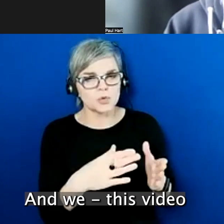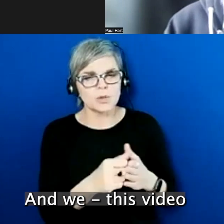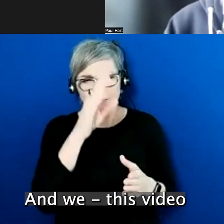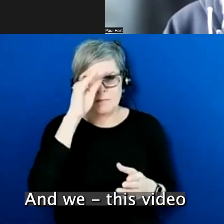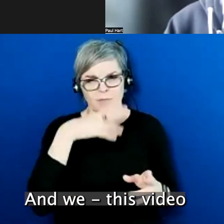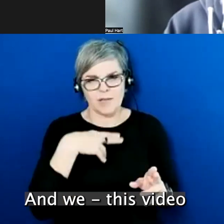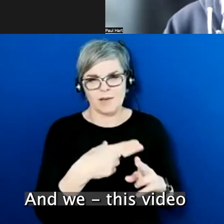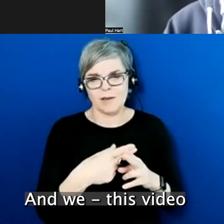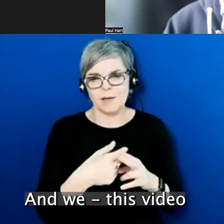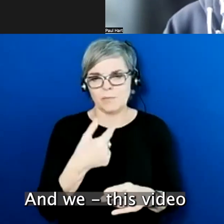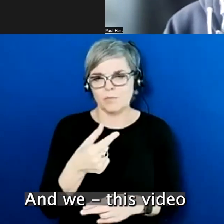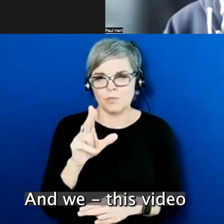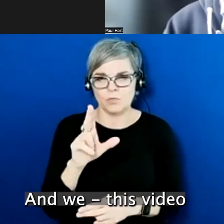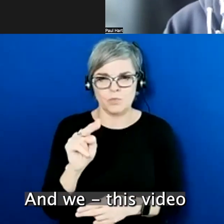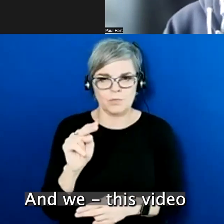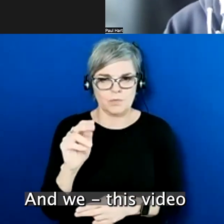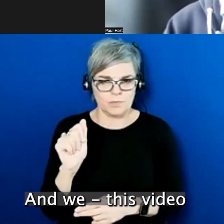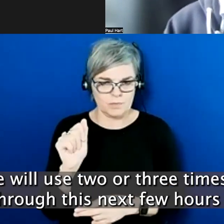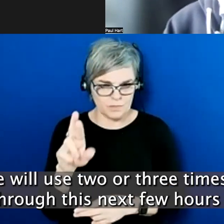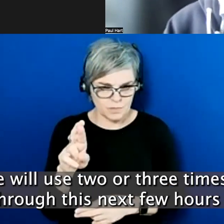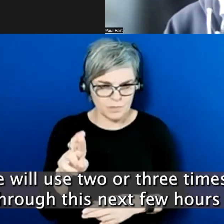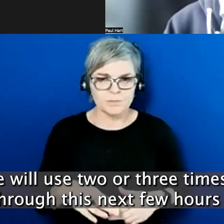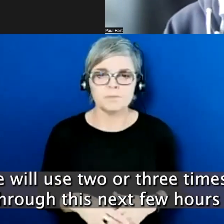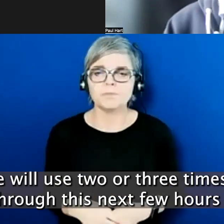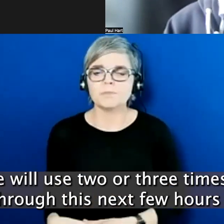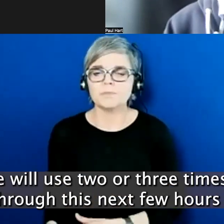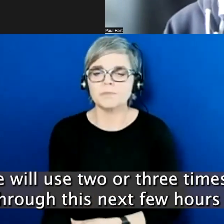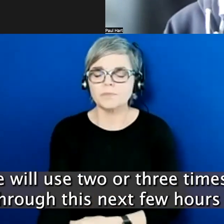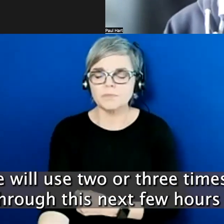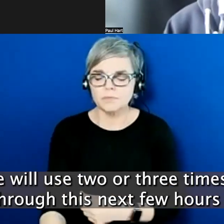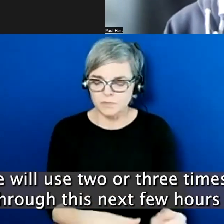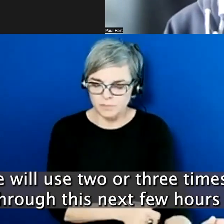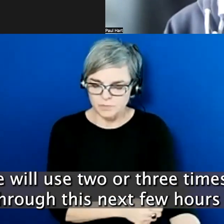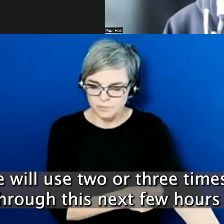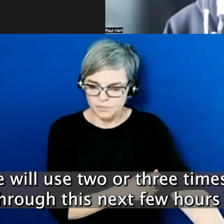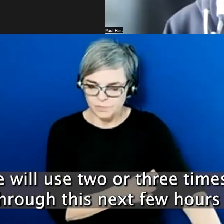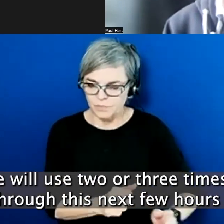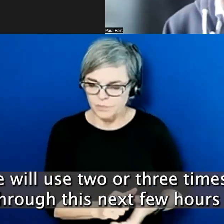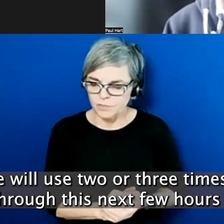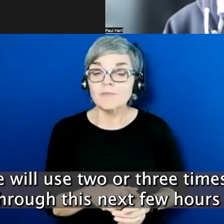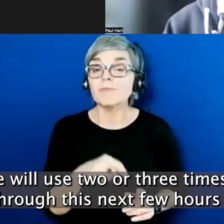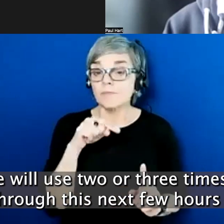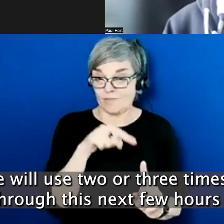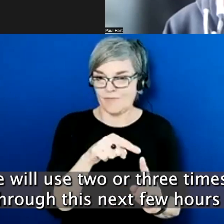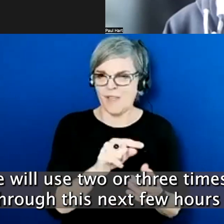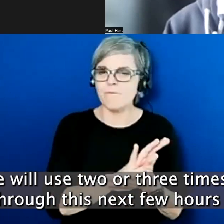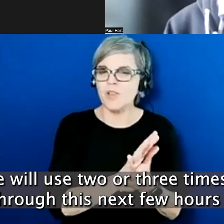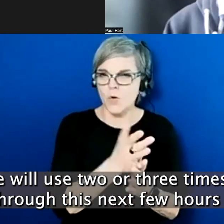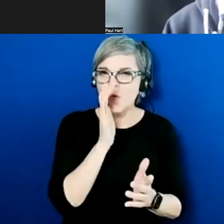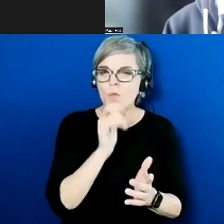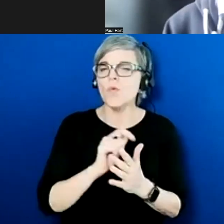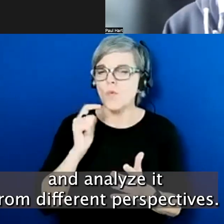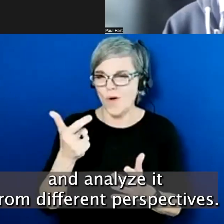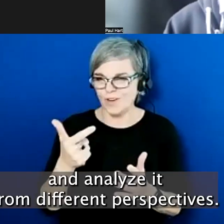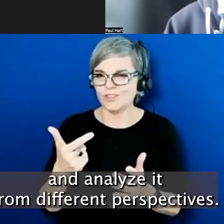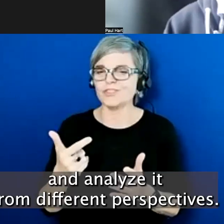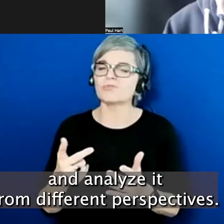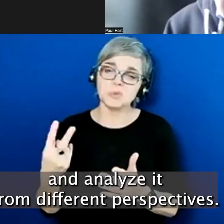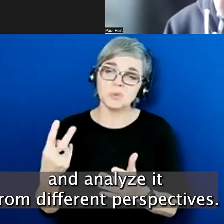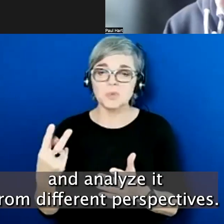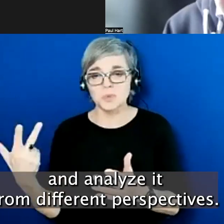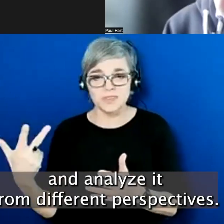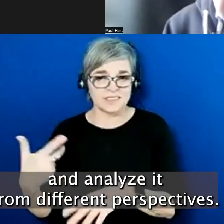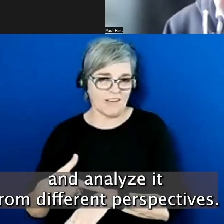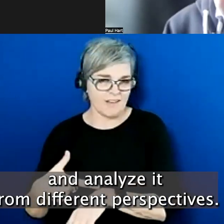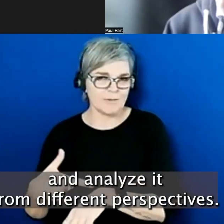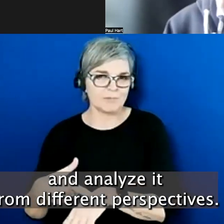And this video we will use 2 or 3 times through this next few hours and analyze